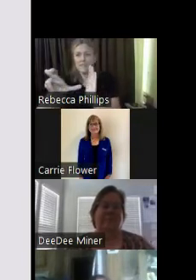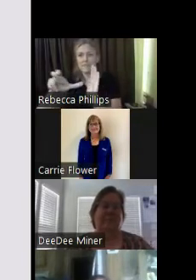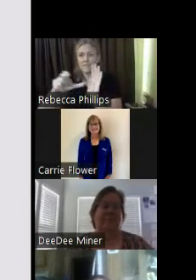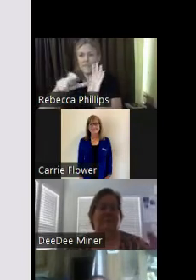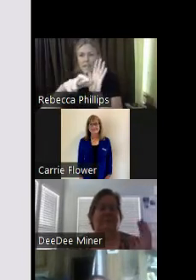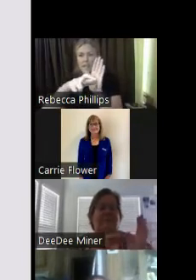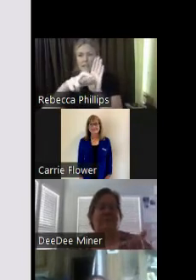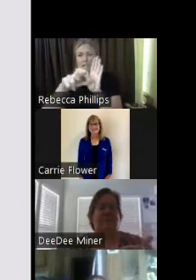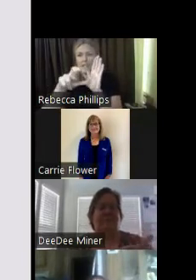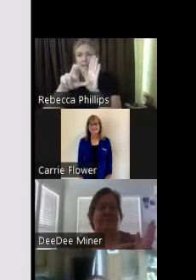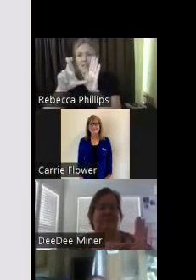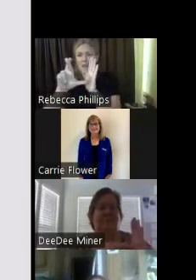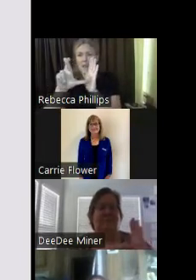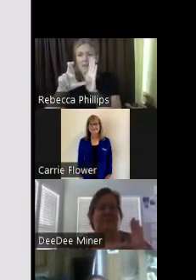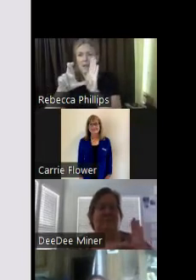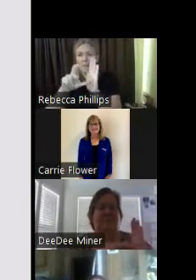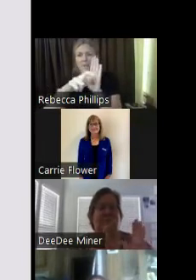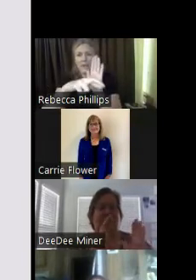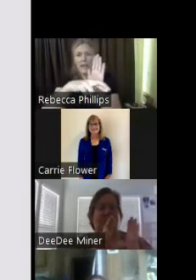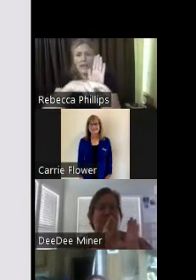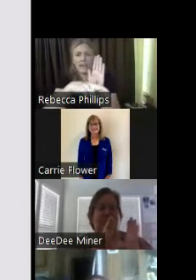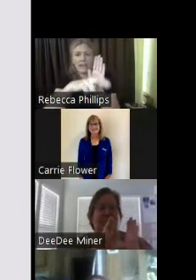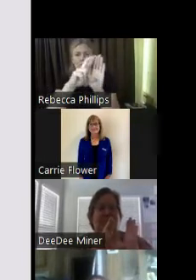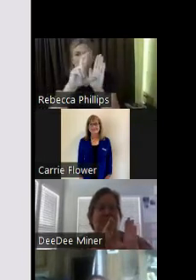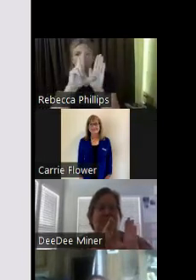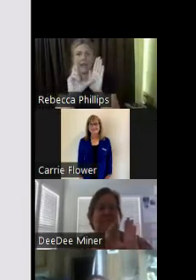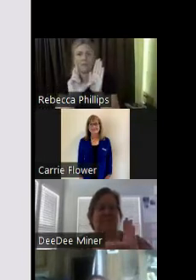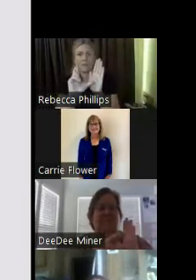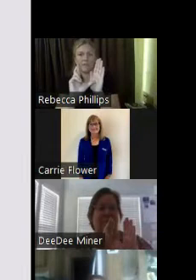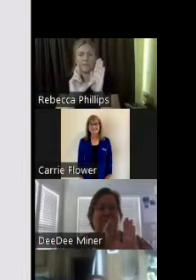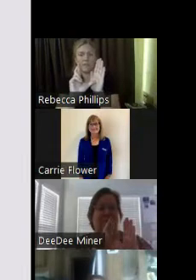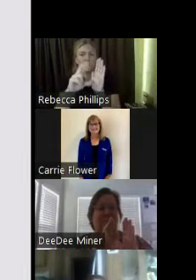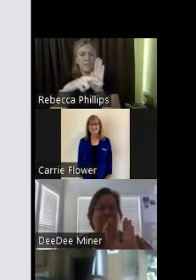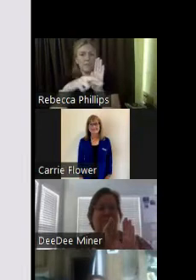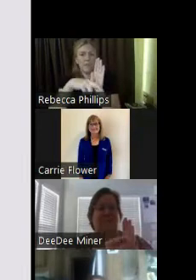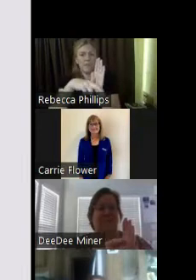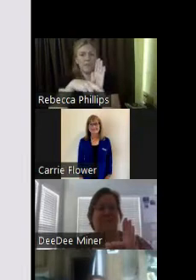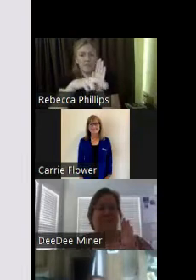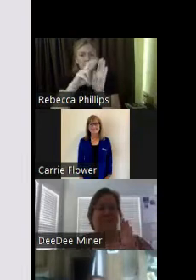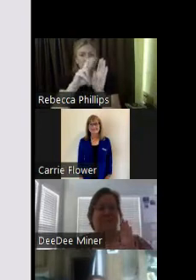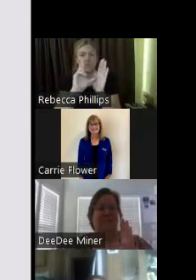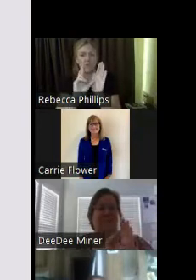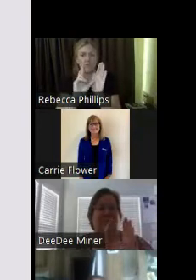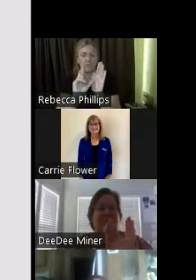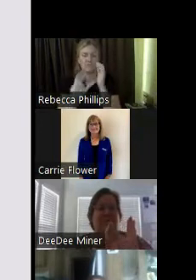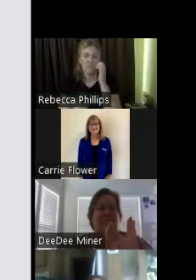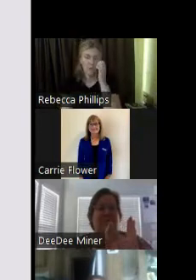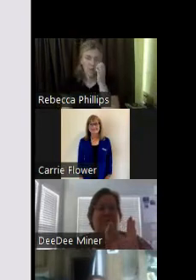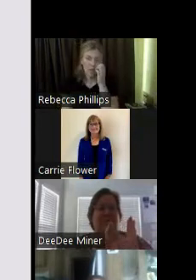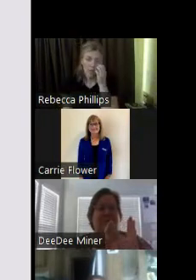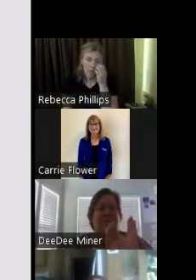finger, it's the thumb in our palm of our hand, and it's going backwards because you're reviewing everything. Review.